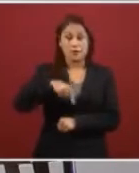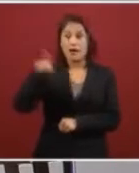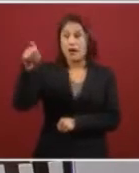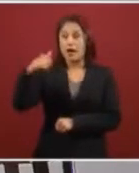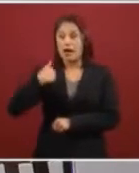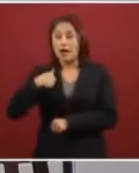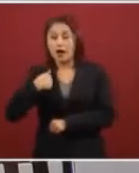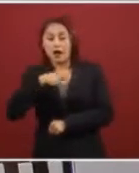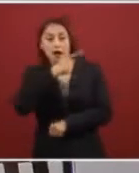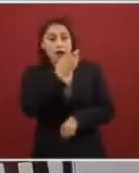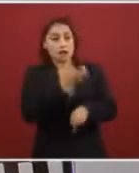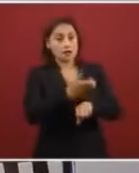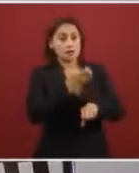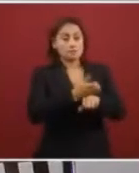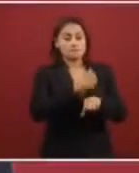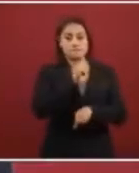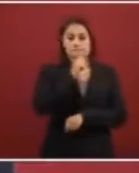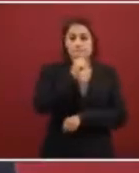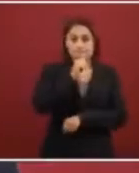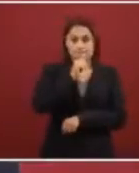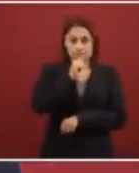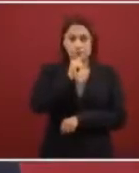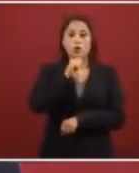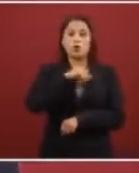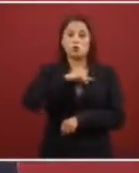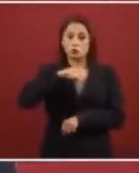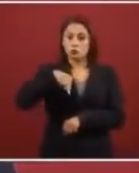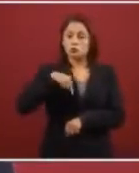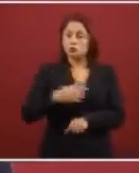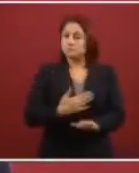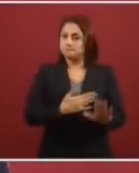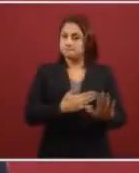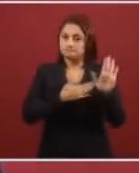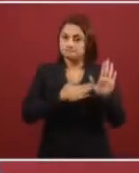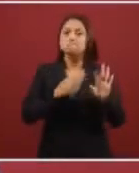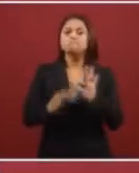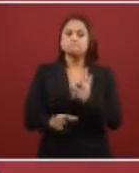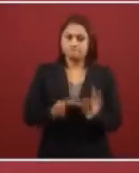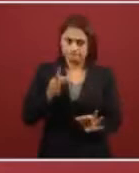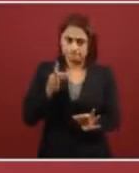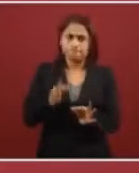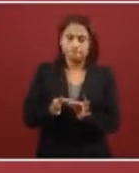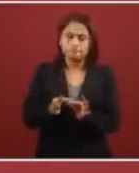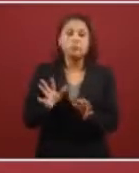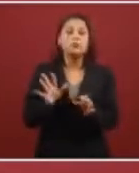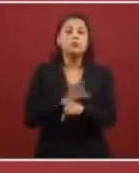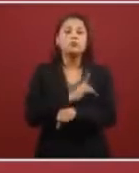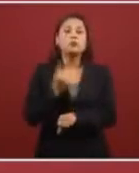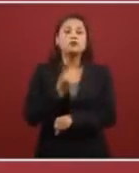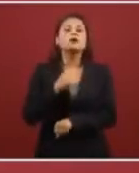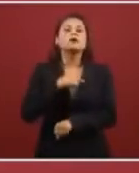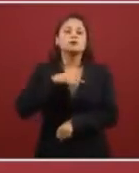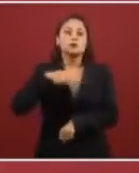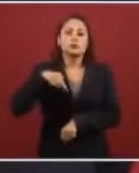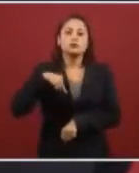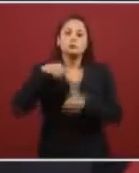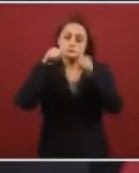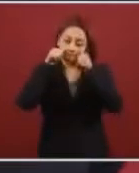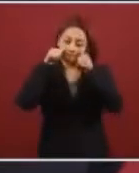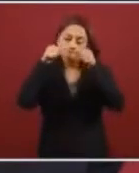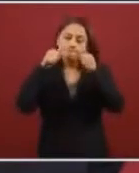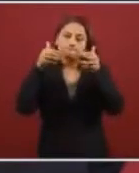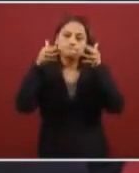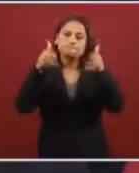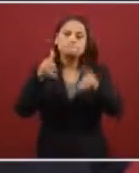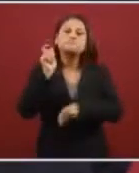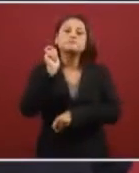U.S. and Canada. Cumplimos. We've complied. Porque nos importa. Because it is important to us that